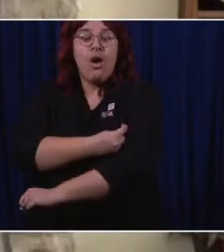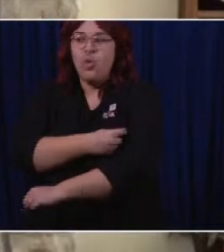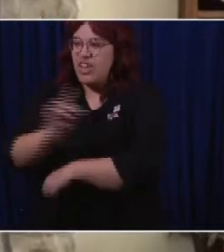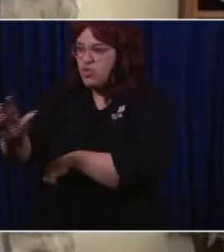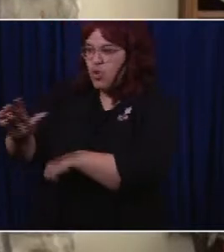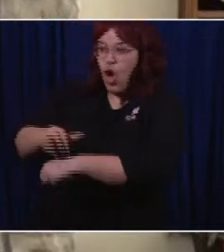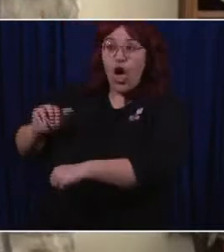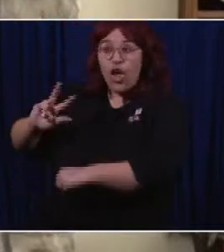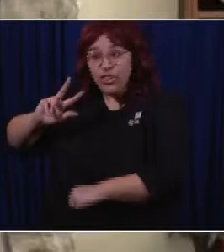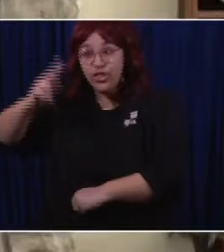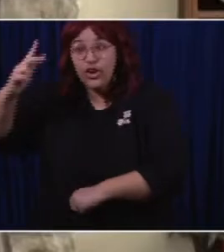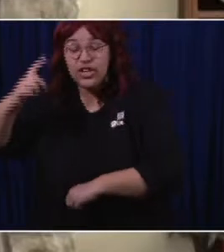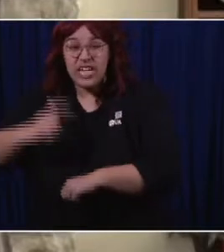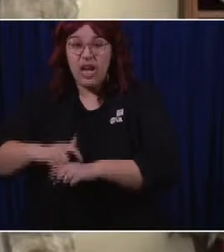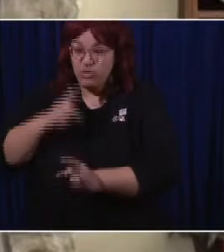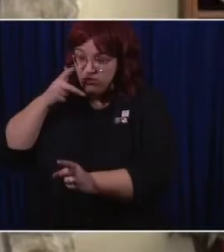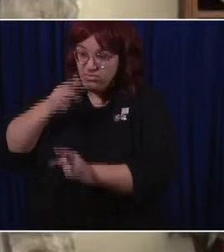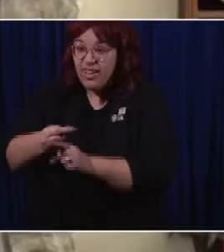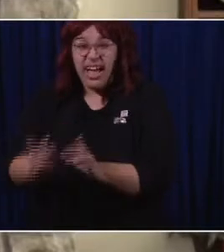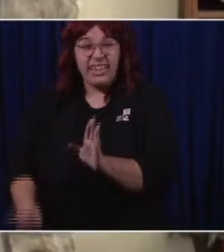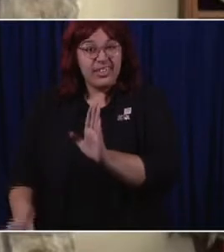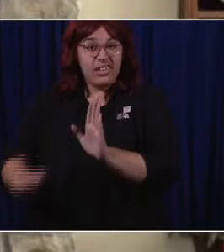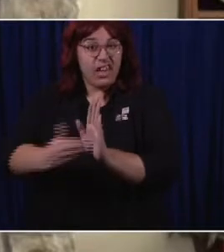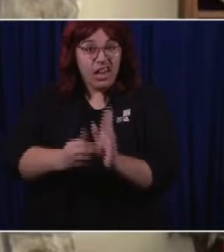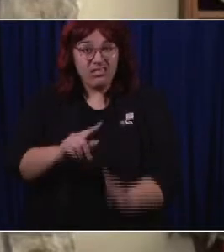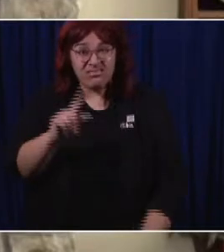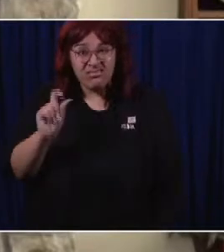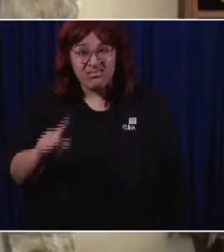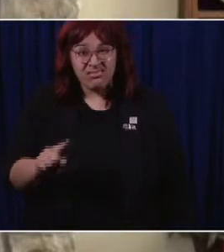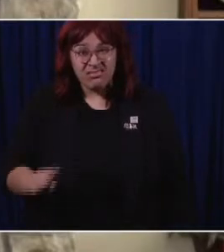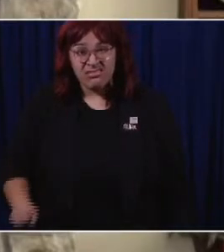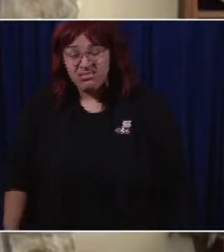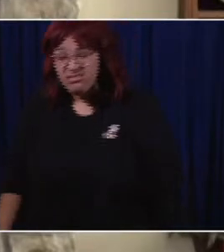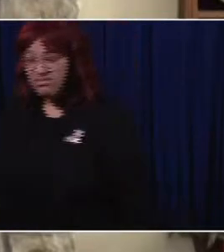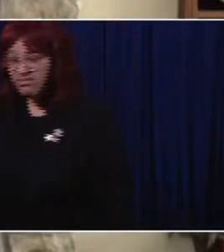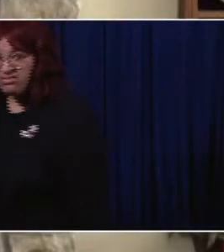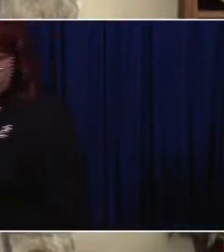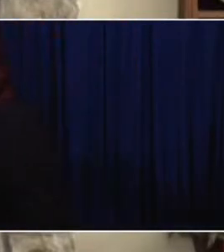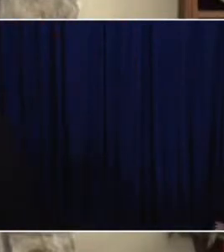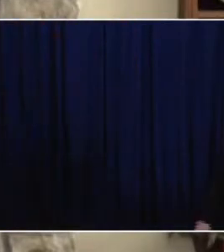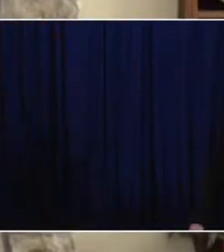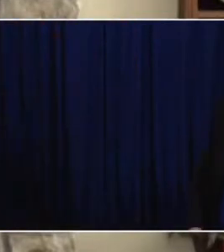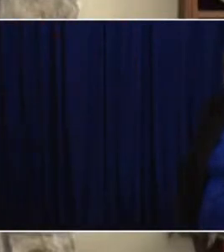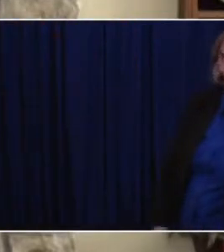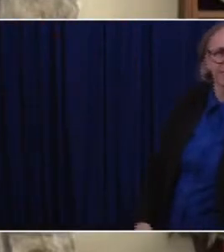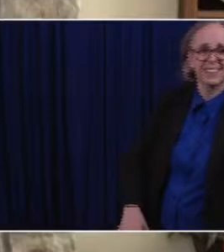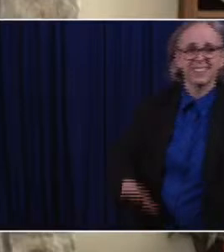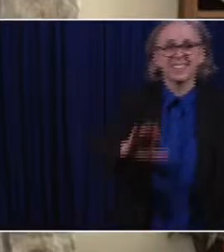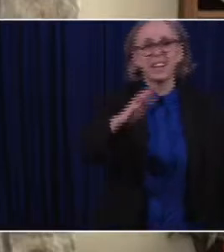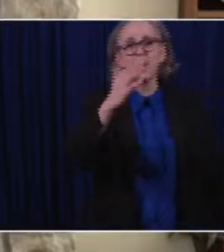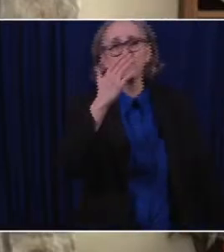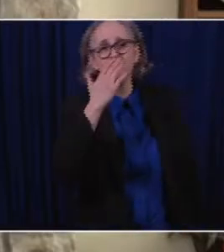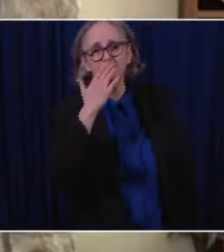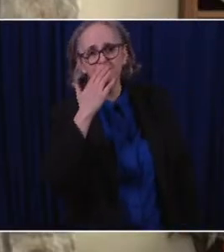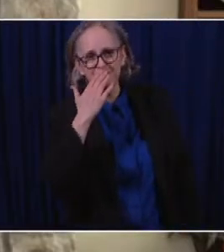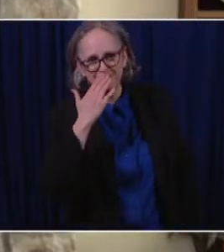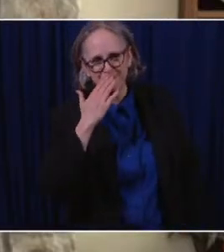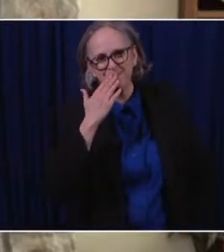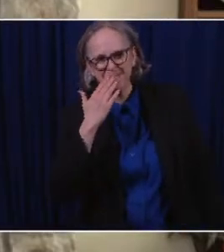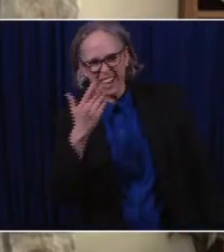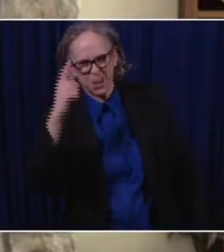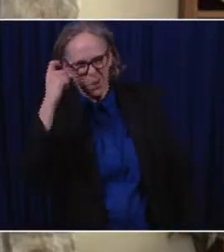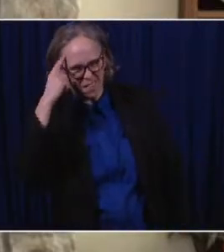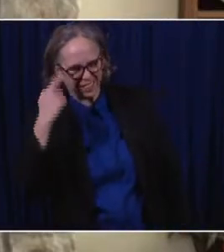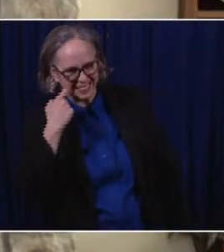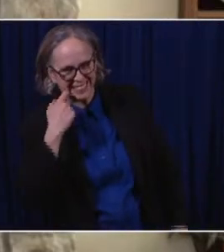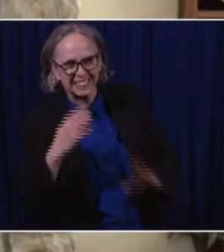Doctor, you want to take that? Thank you, Governor. So one of the things we have to bear in mind is that the vaccine